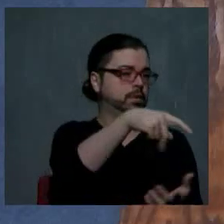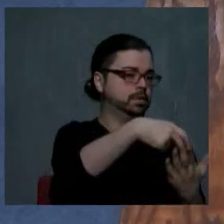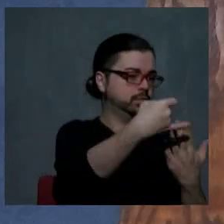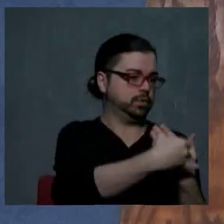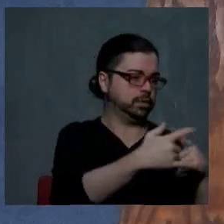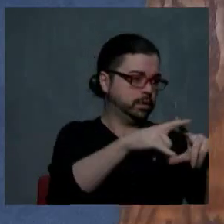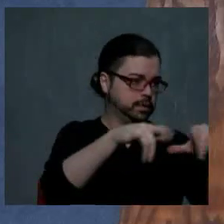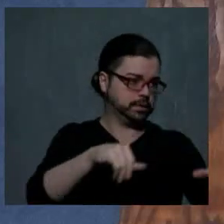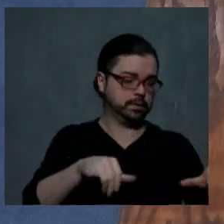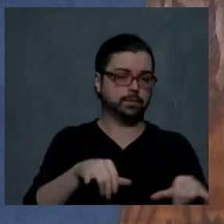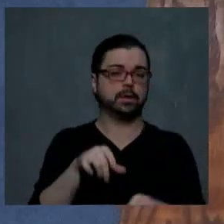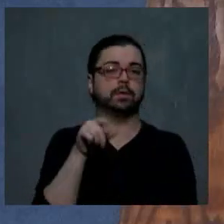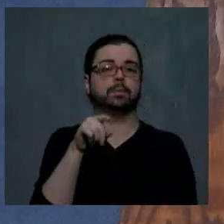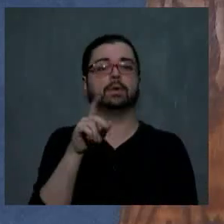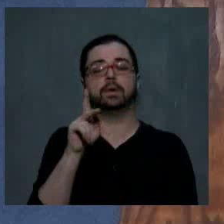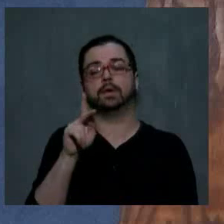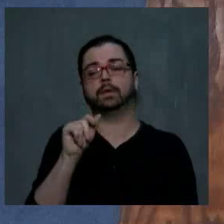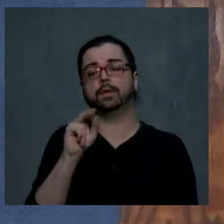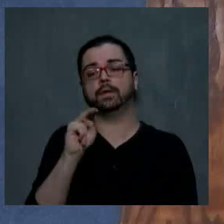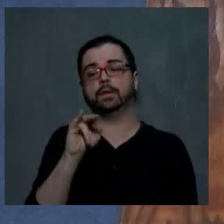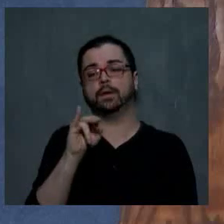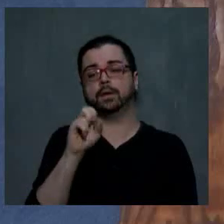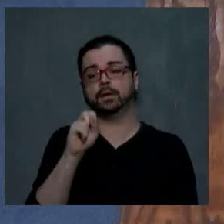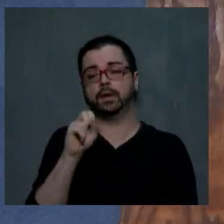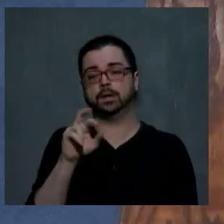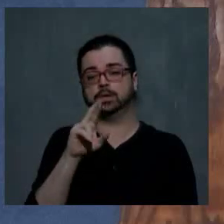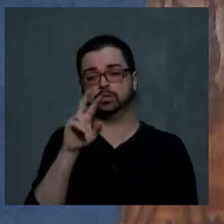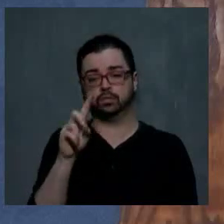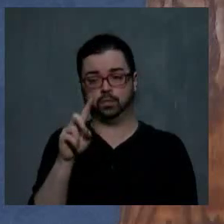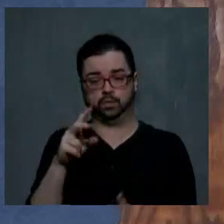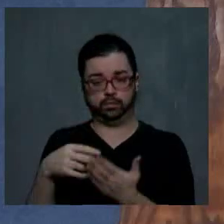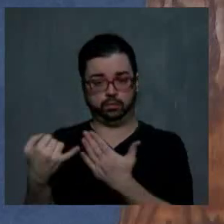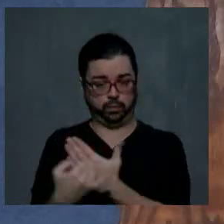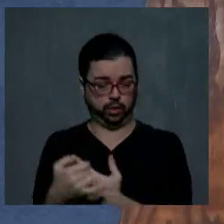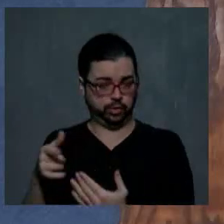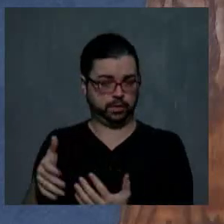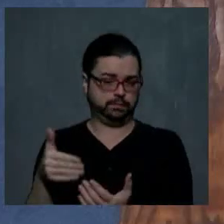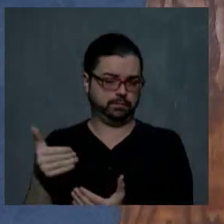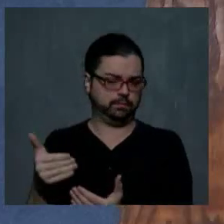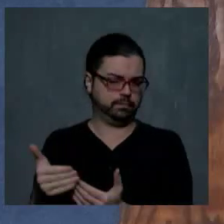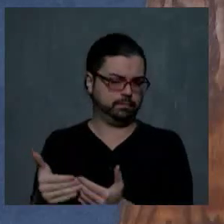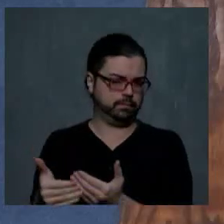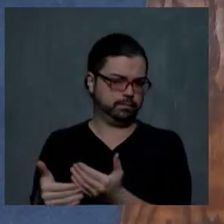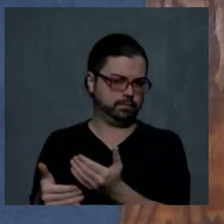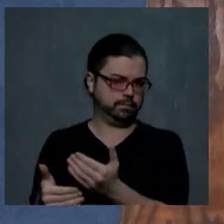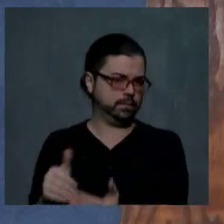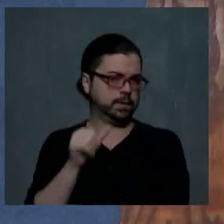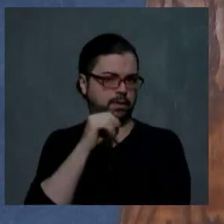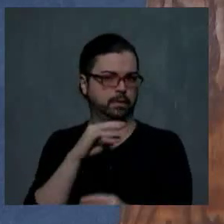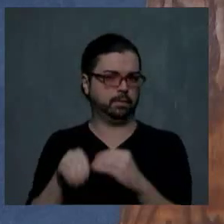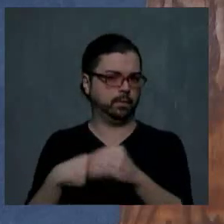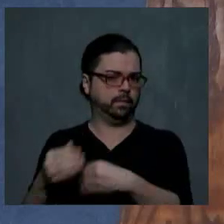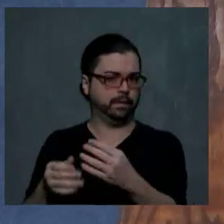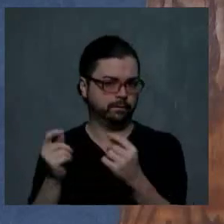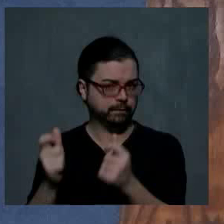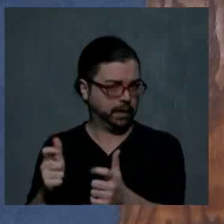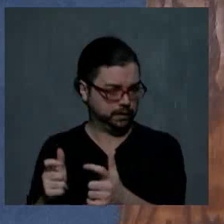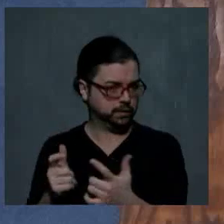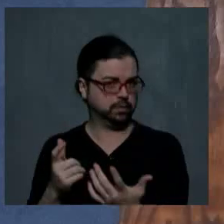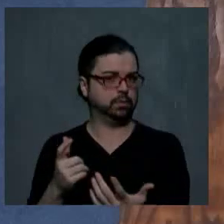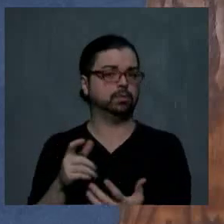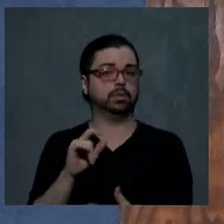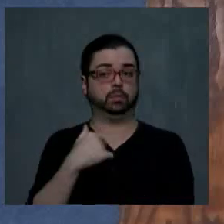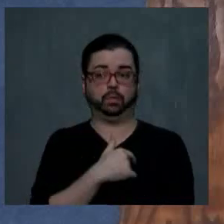The Canis Road project that the city's working on is not moving as fast as we thought it was, and we certainly have no objection to a deferral if that's what